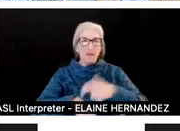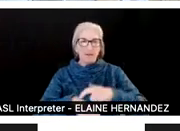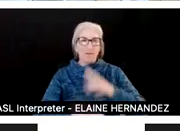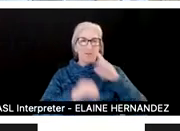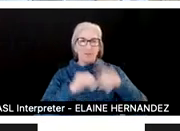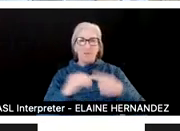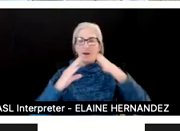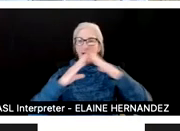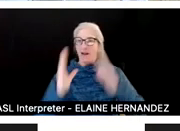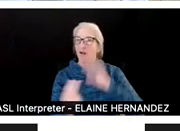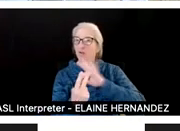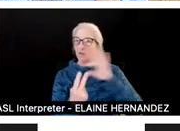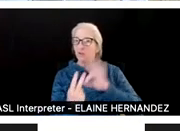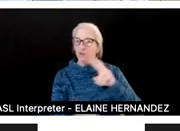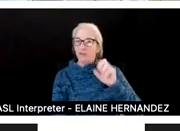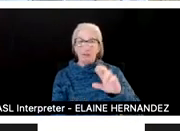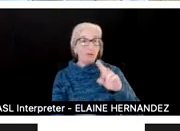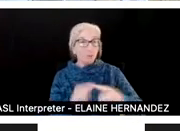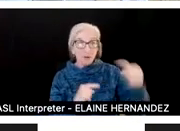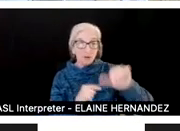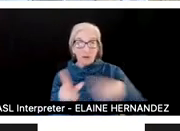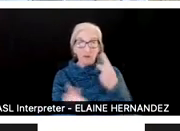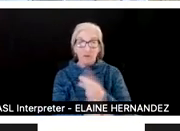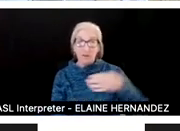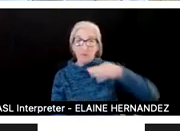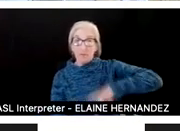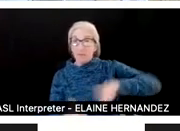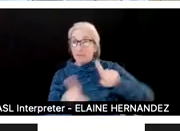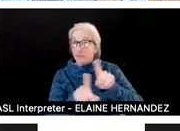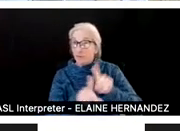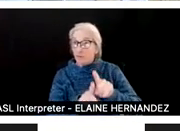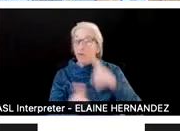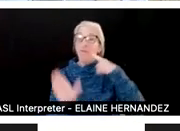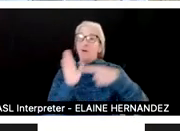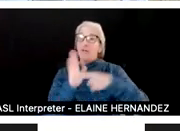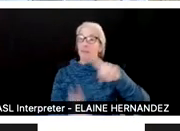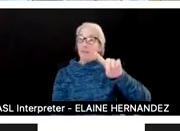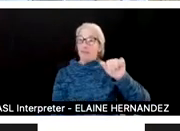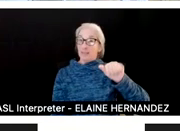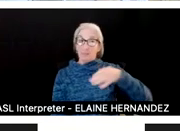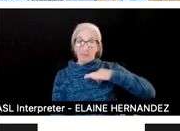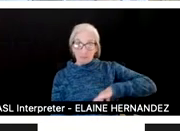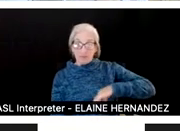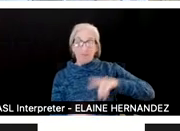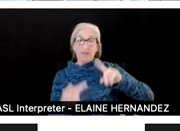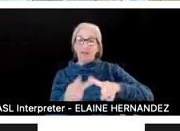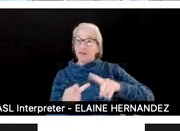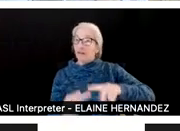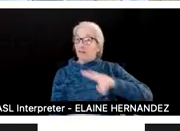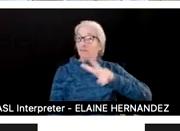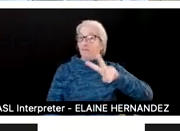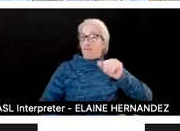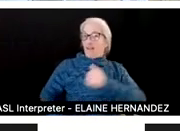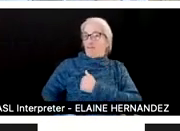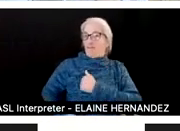as well. This can include, disability benefits, veteran benefits, rental assistance, such